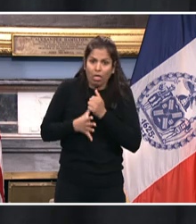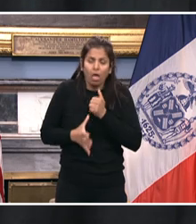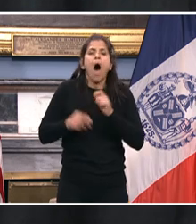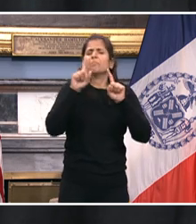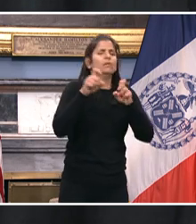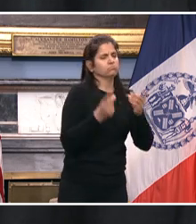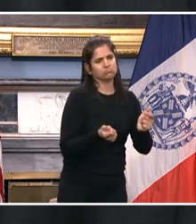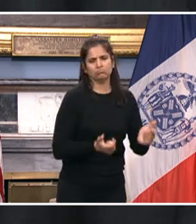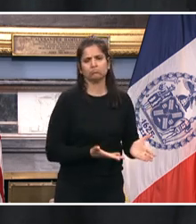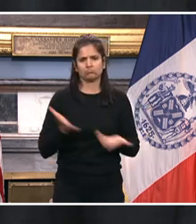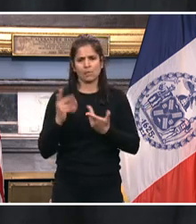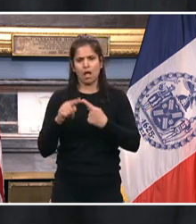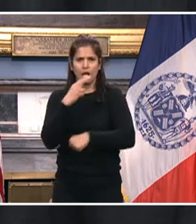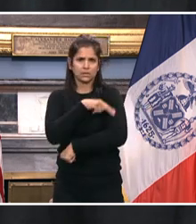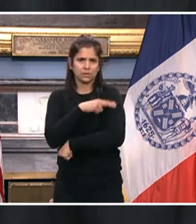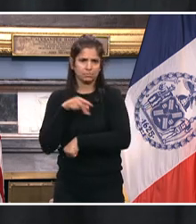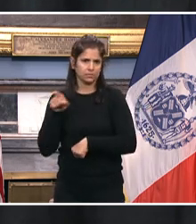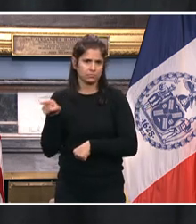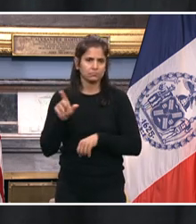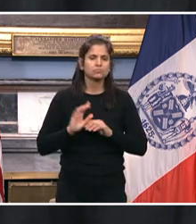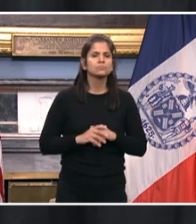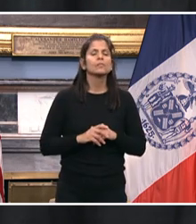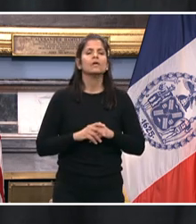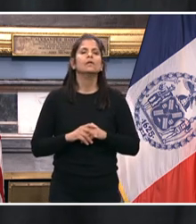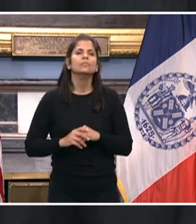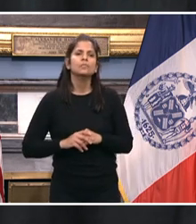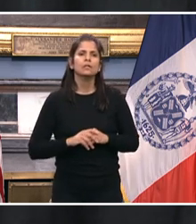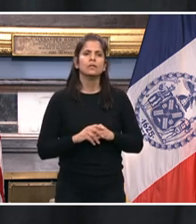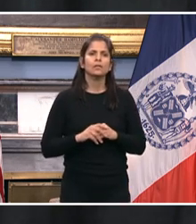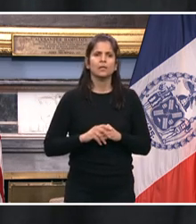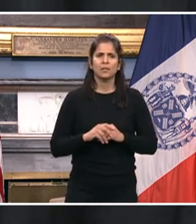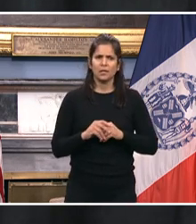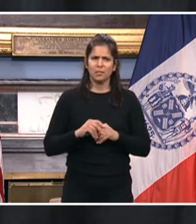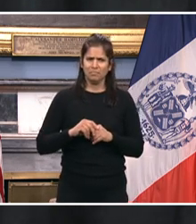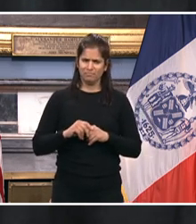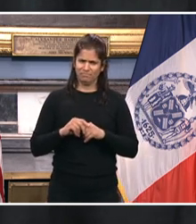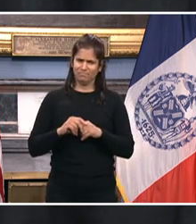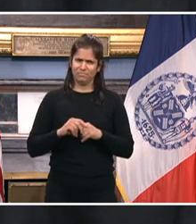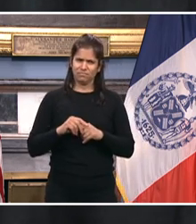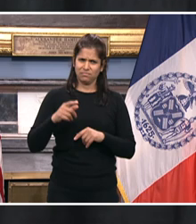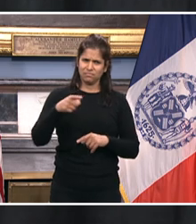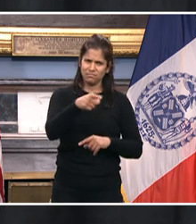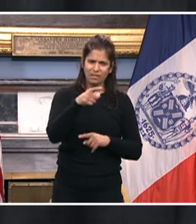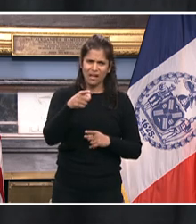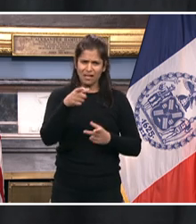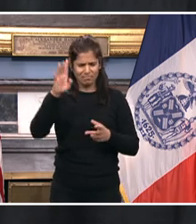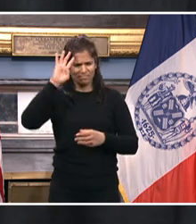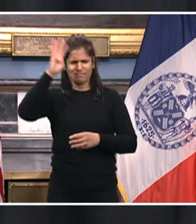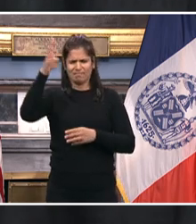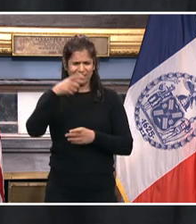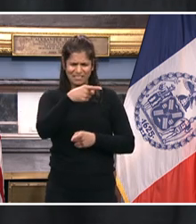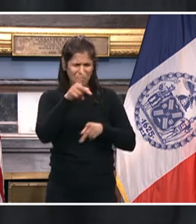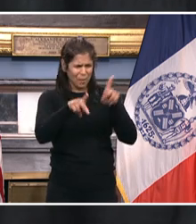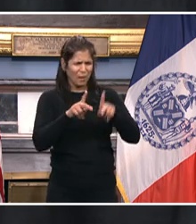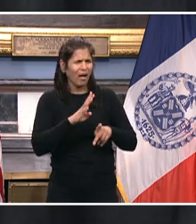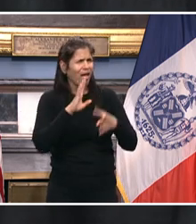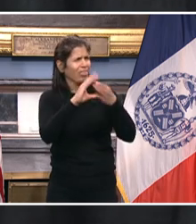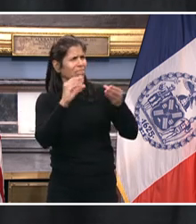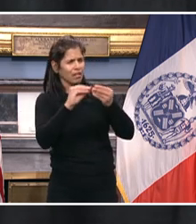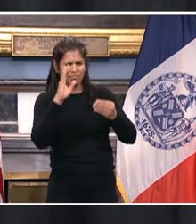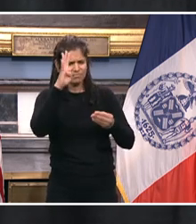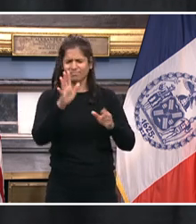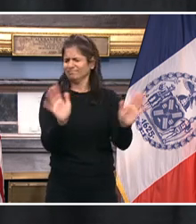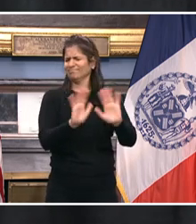are working night and day, giving their heart and soul to save everyone. Of course, if someone has pneumonia, they're going to help them. And if he